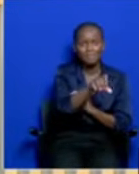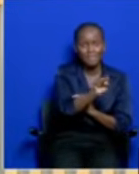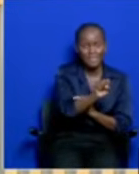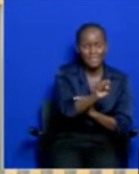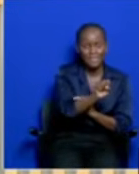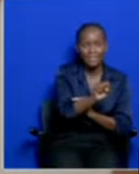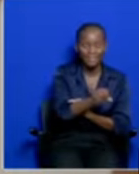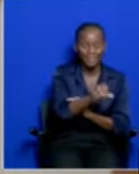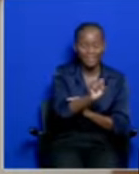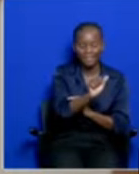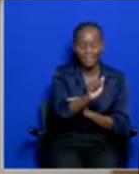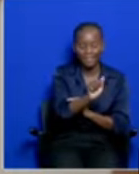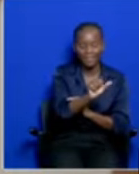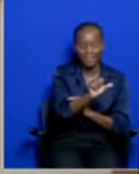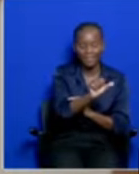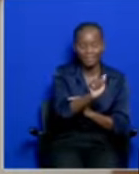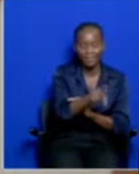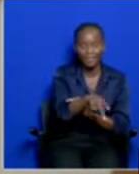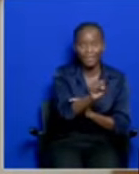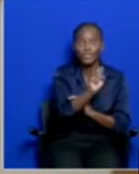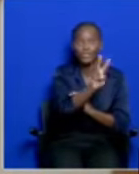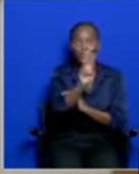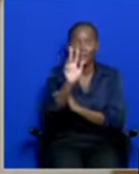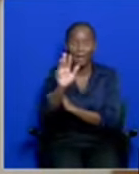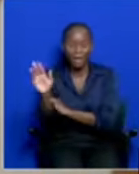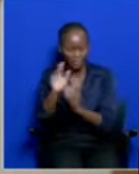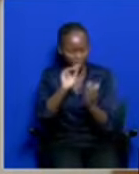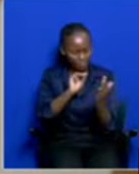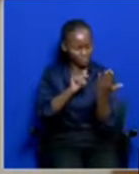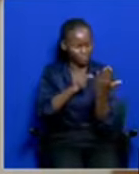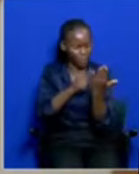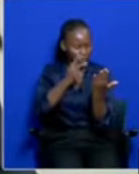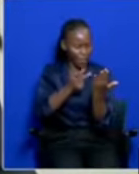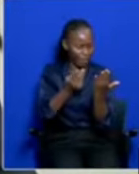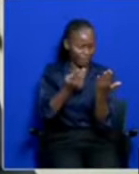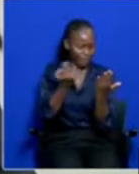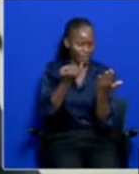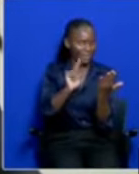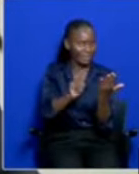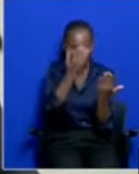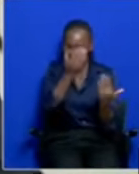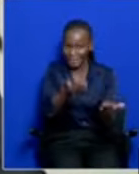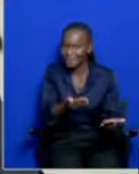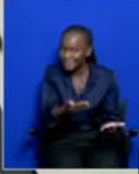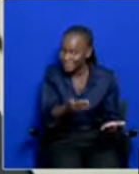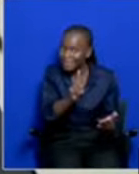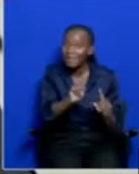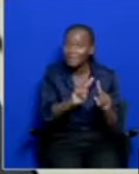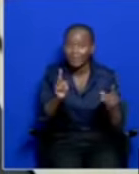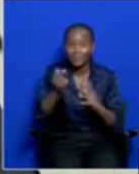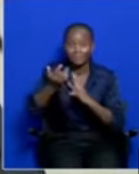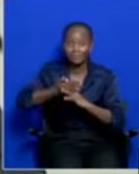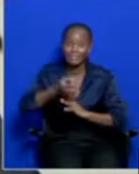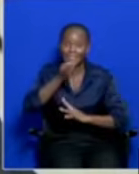as I understand, this is the complete docket. During T, we will try and locate SAP 299.